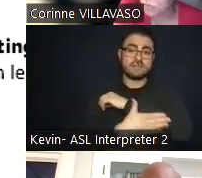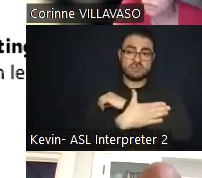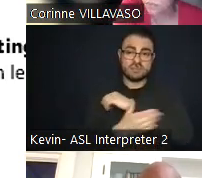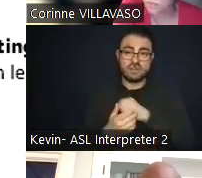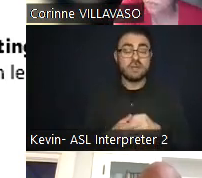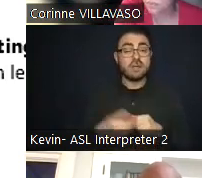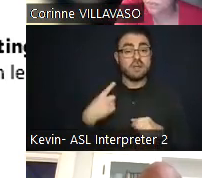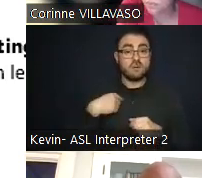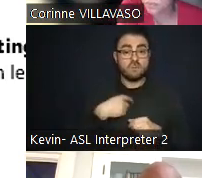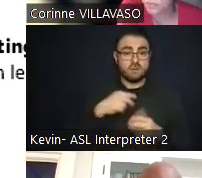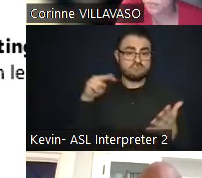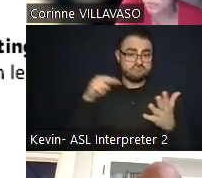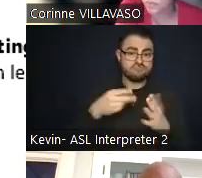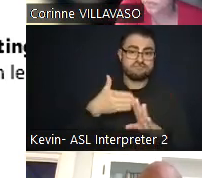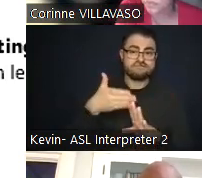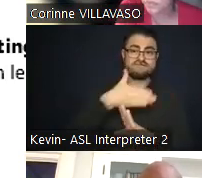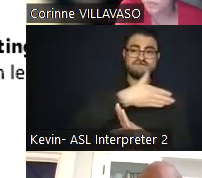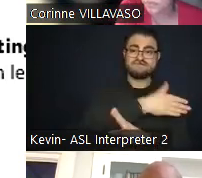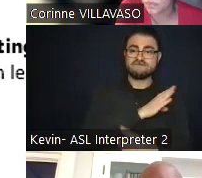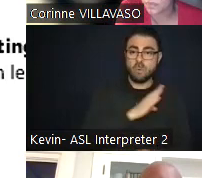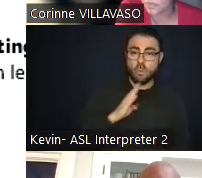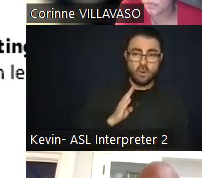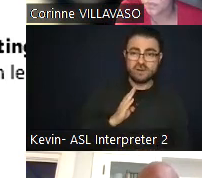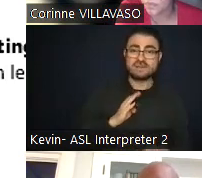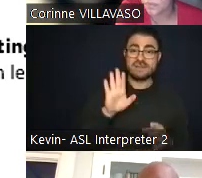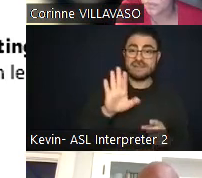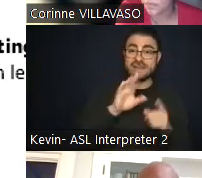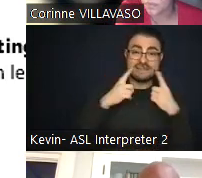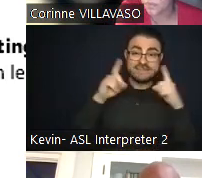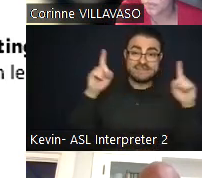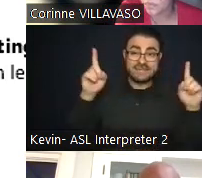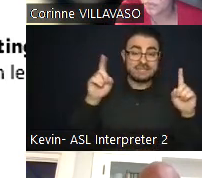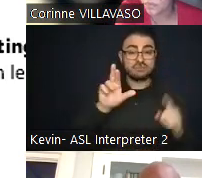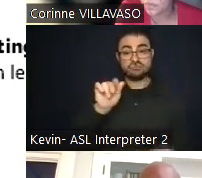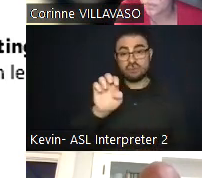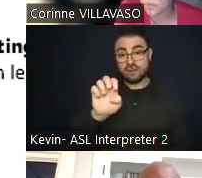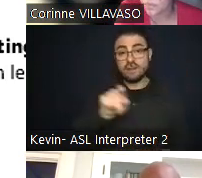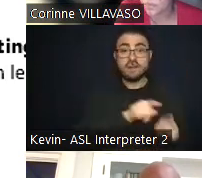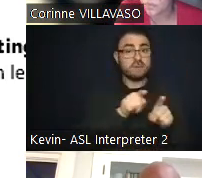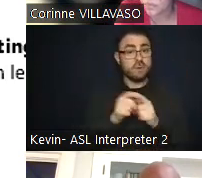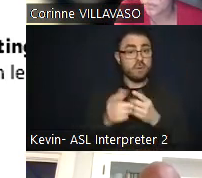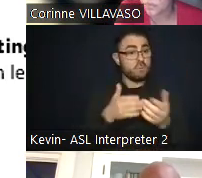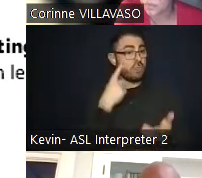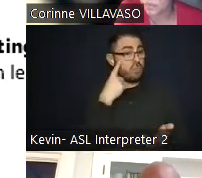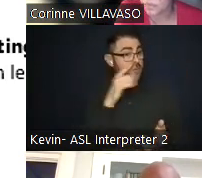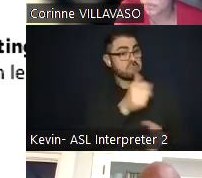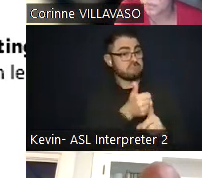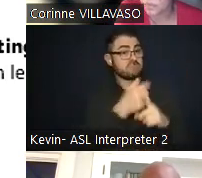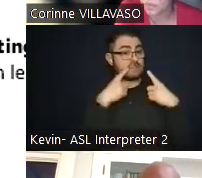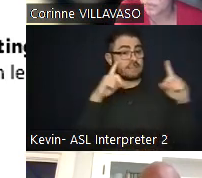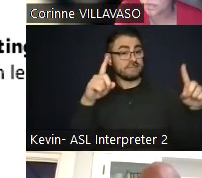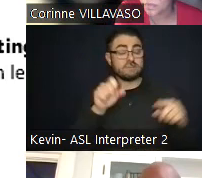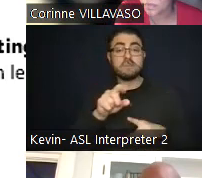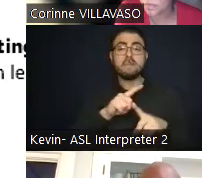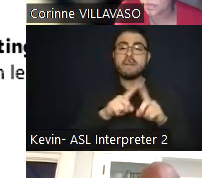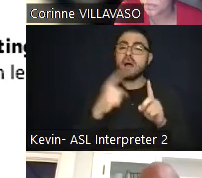past boards, we've looked at them and the success rates, even the ones that we consider very successful, they always have